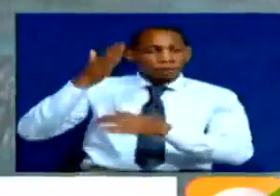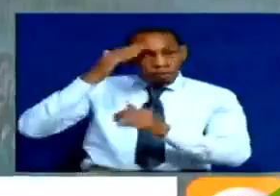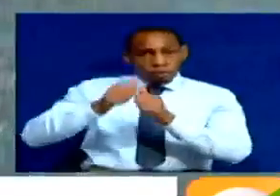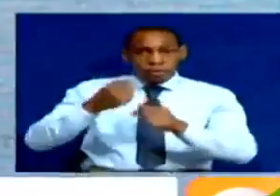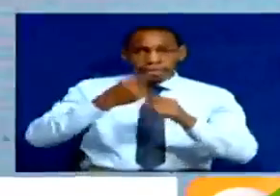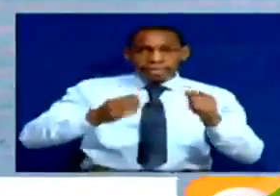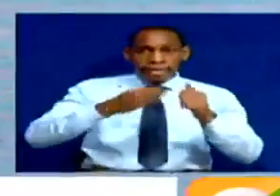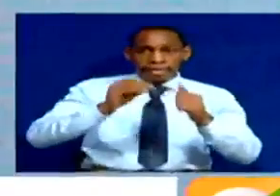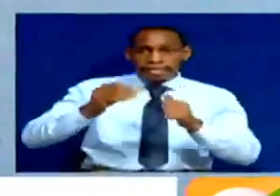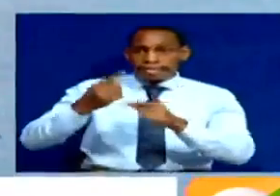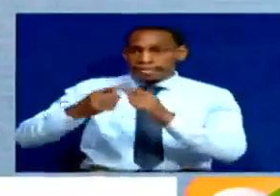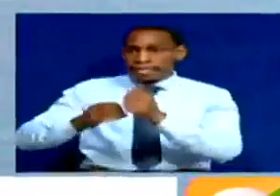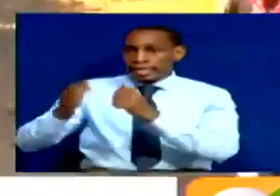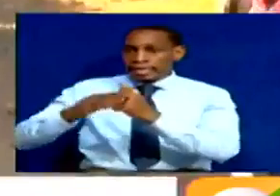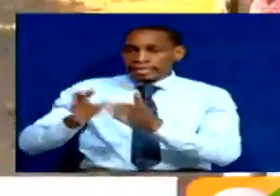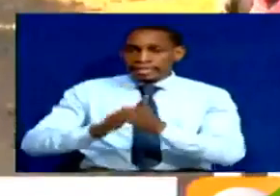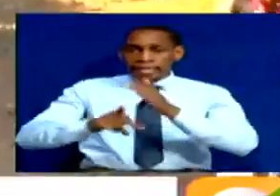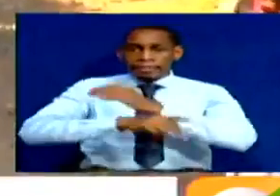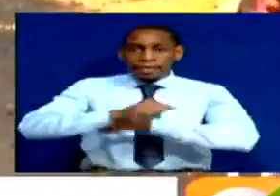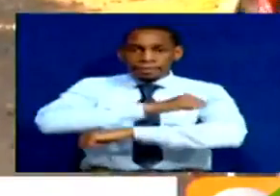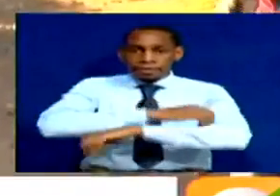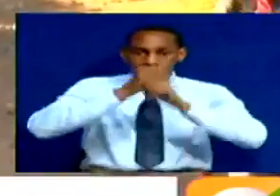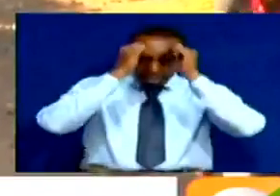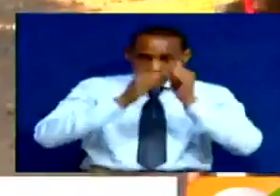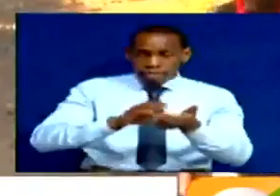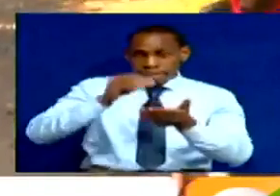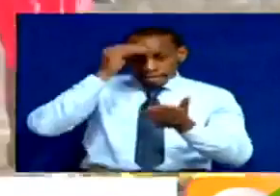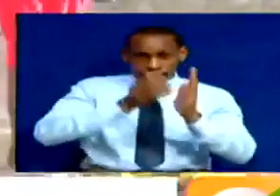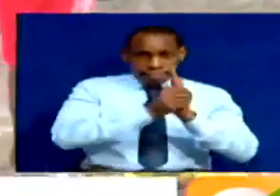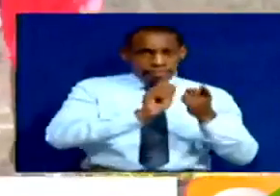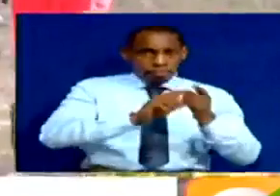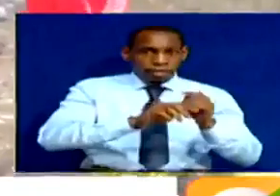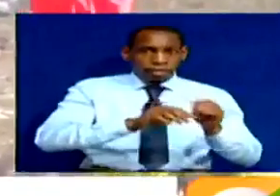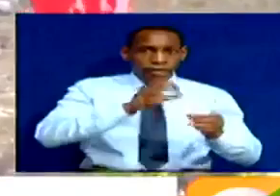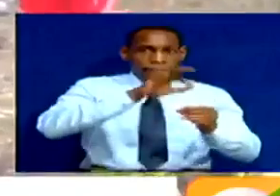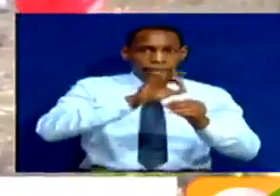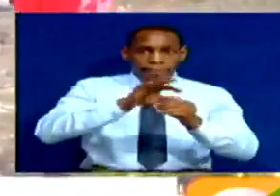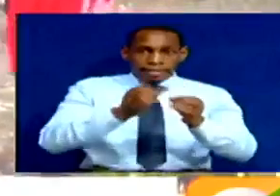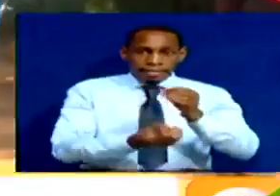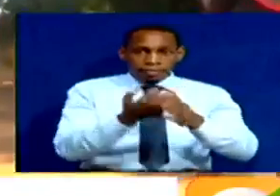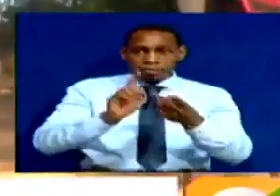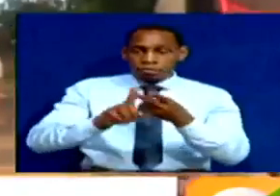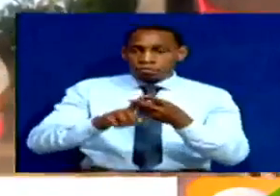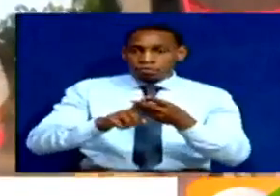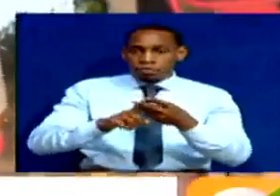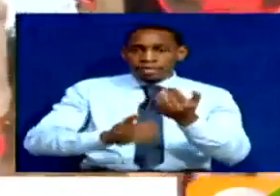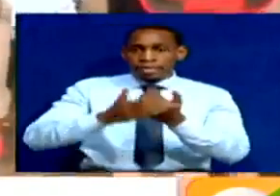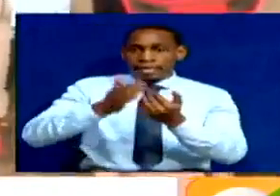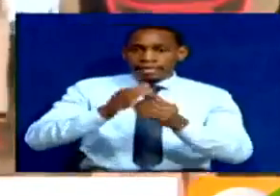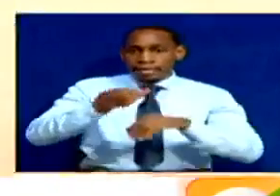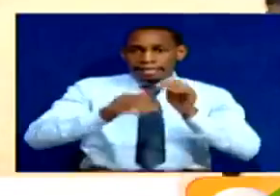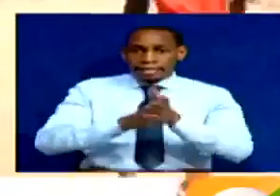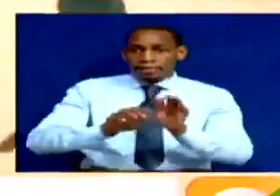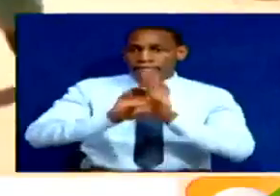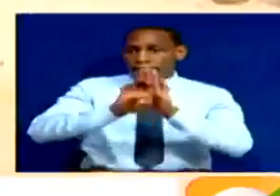and early 90s. Primary school-going children learned skills such as growing of crops and rearing of livestock such as